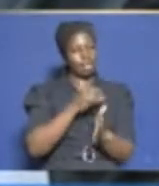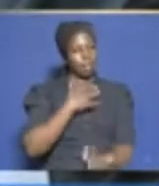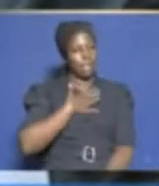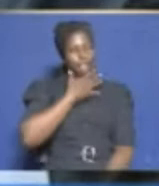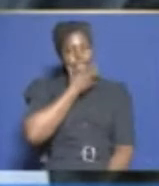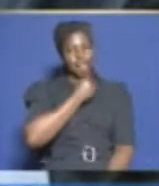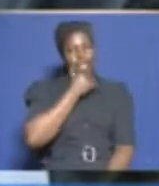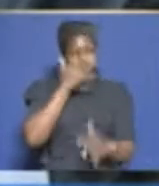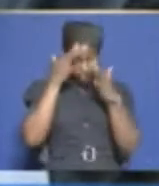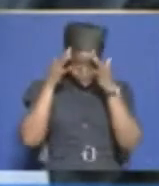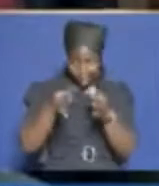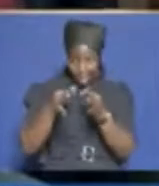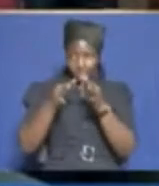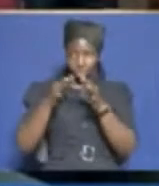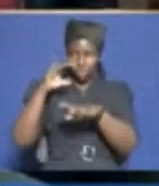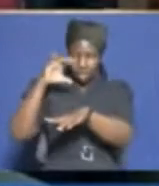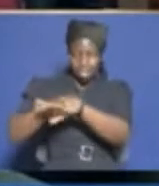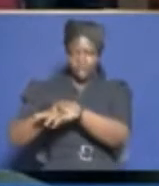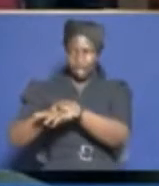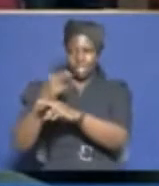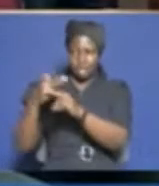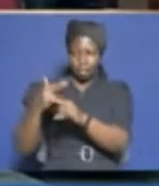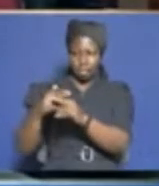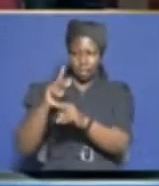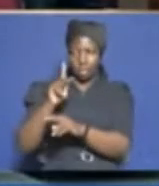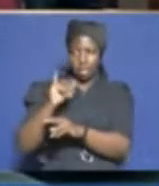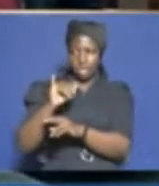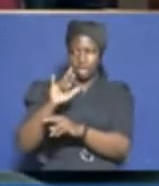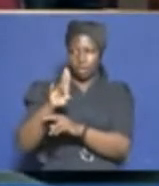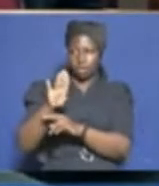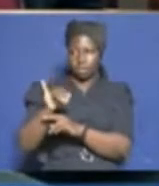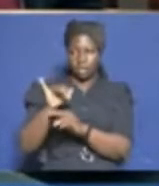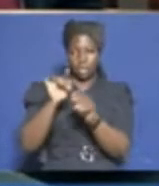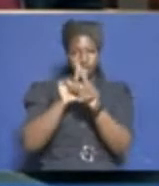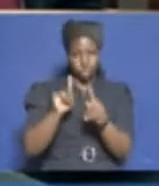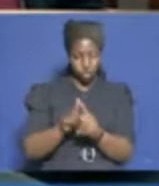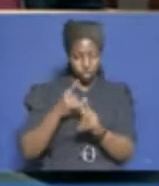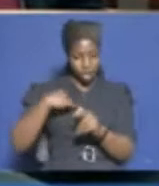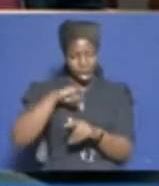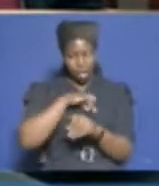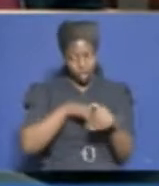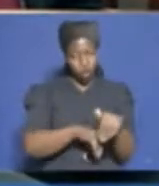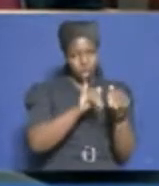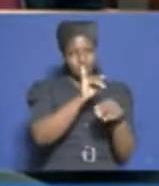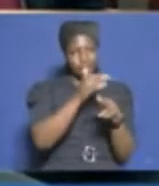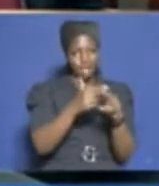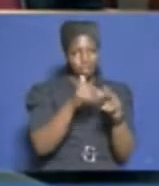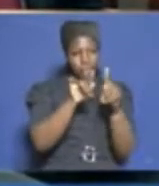take his name as Kirubi, and we took the last name as Kirubi. That is why we are called